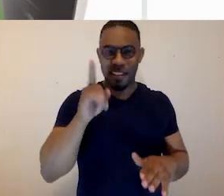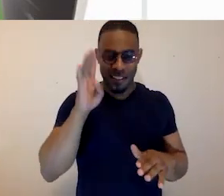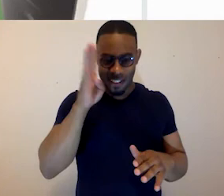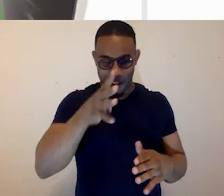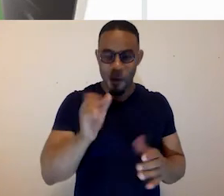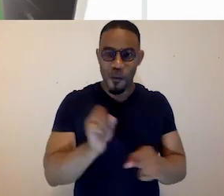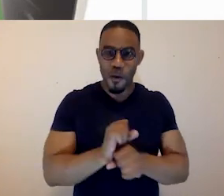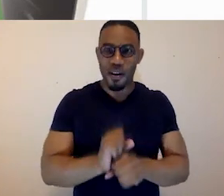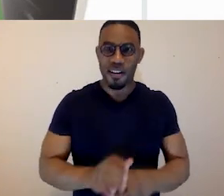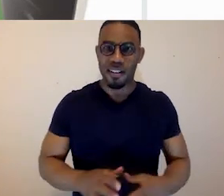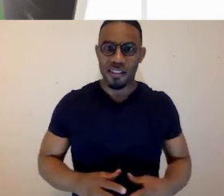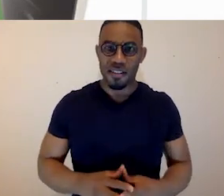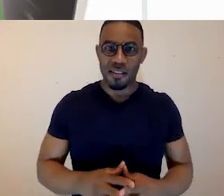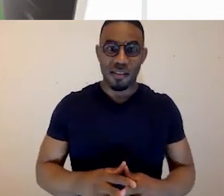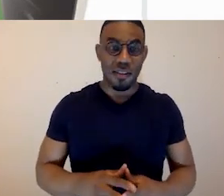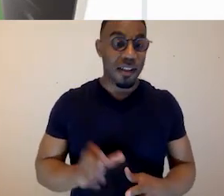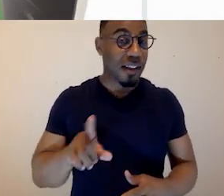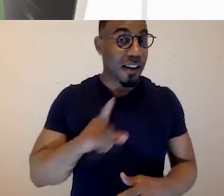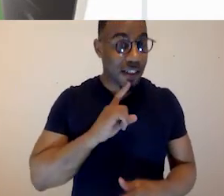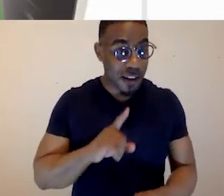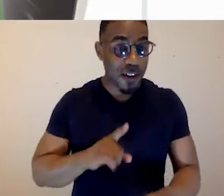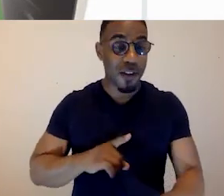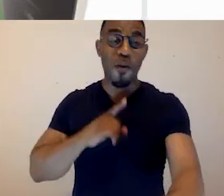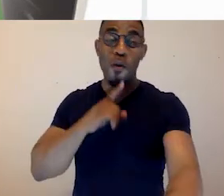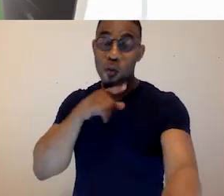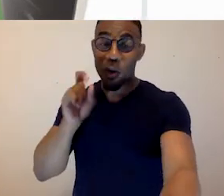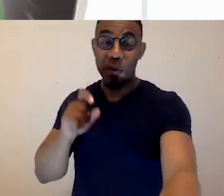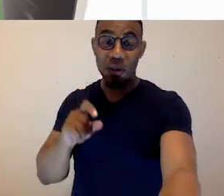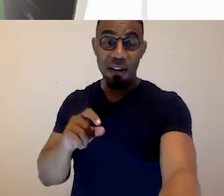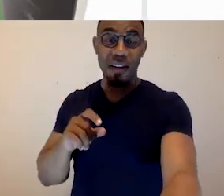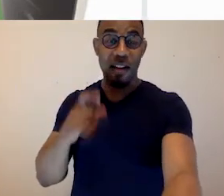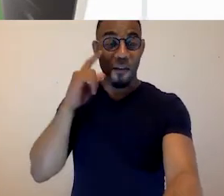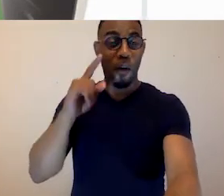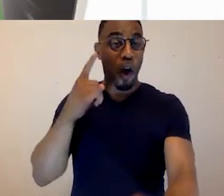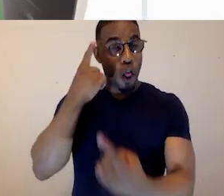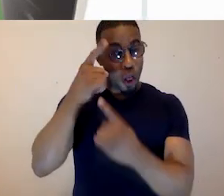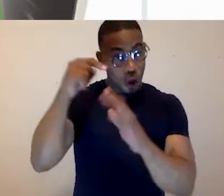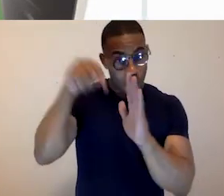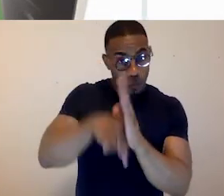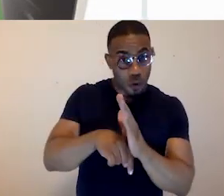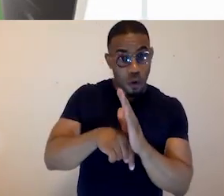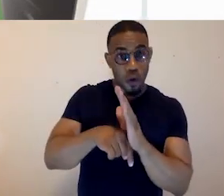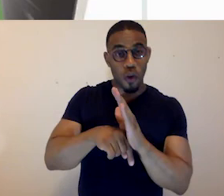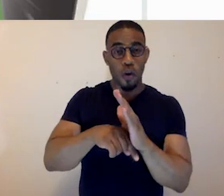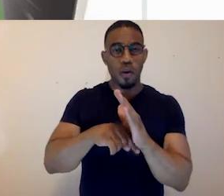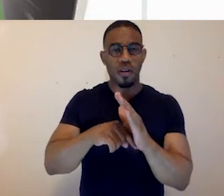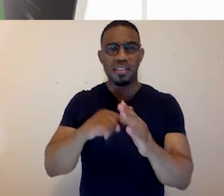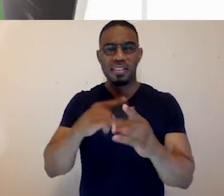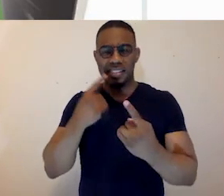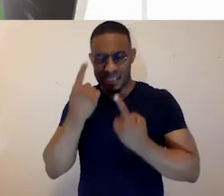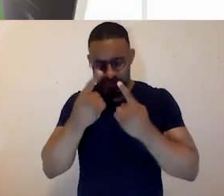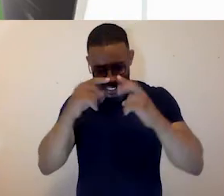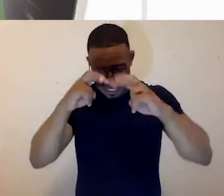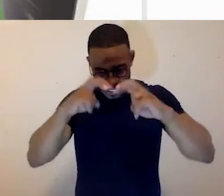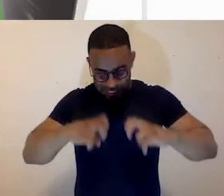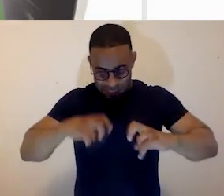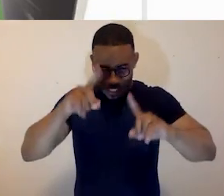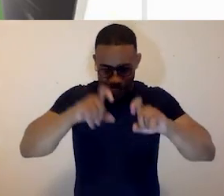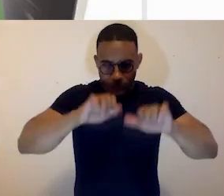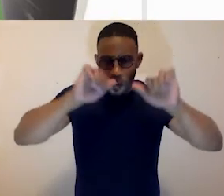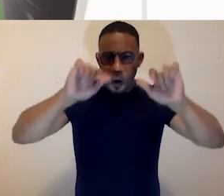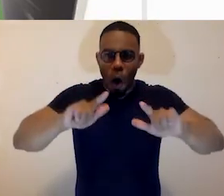working. There is a real need for thoughtful and critical testing of